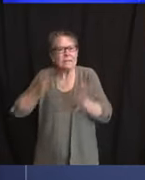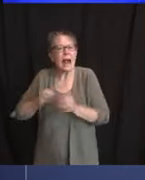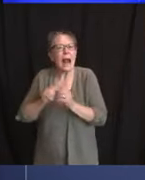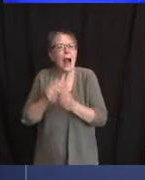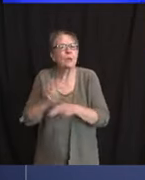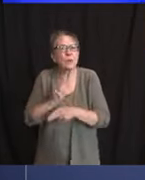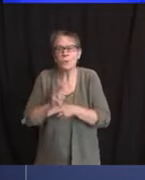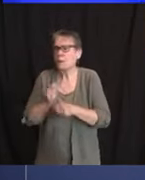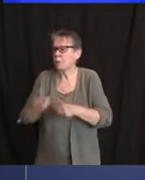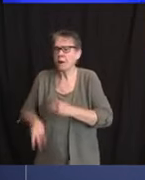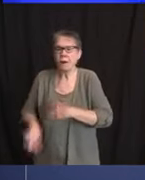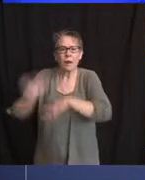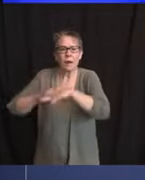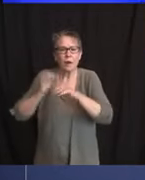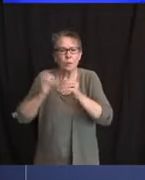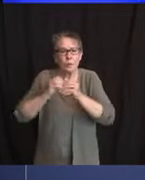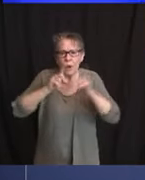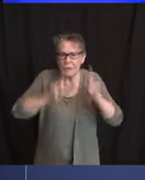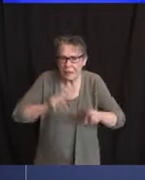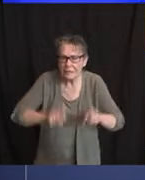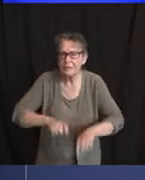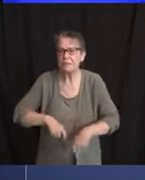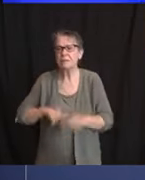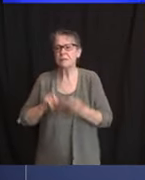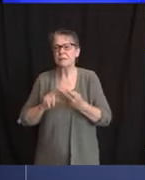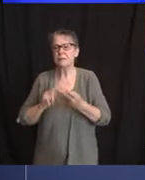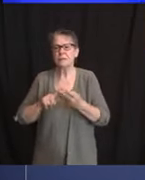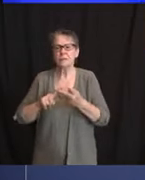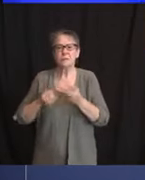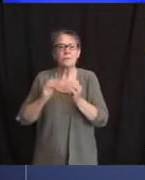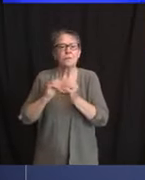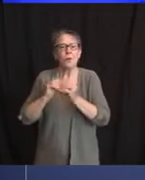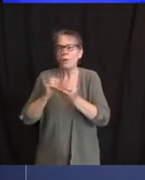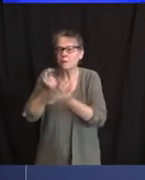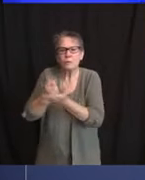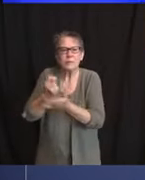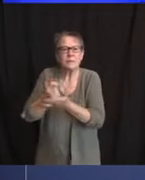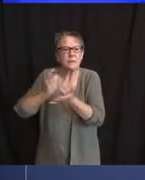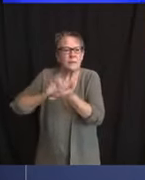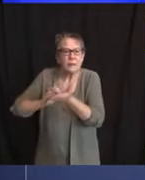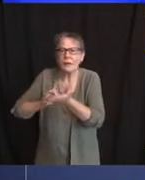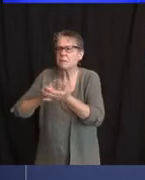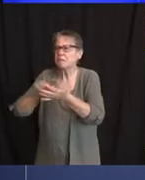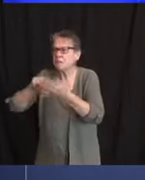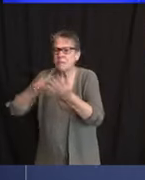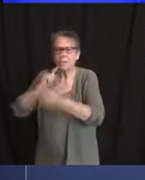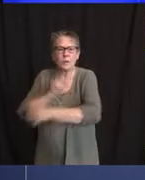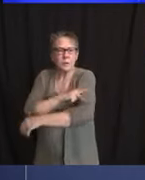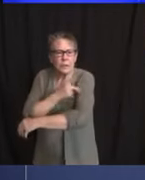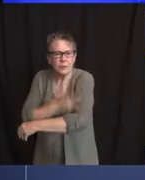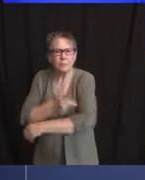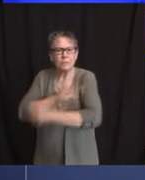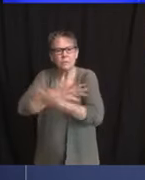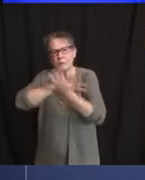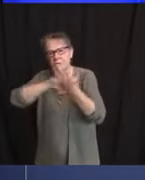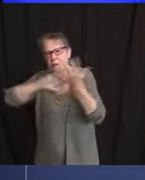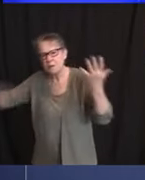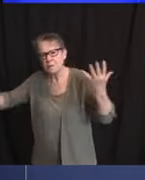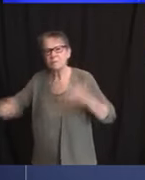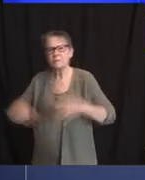stave off massive layoffs and deep, painful cuts to the essential services that make our state the great place to